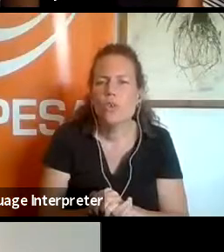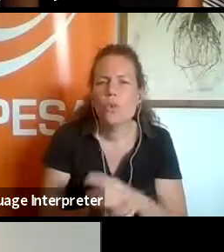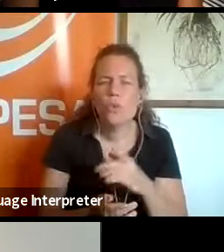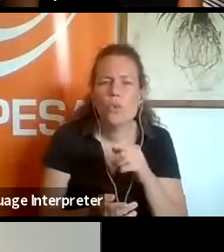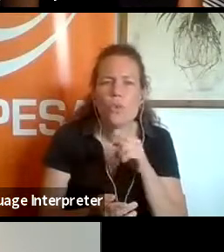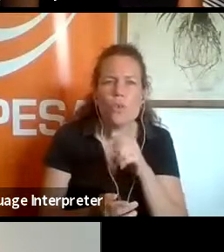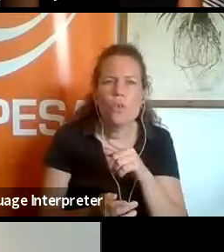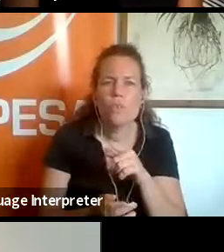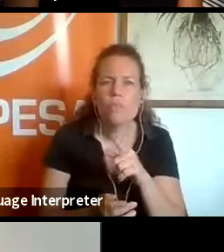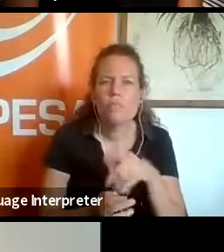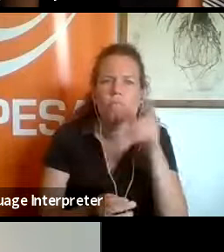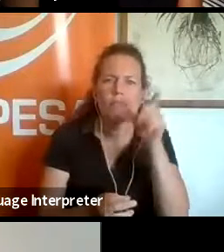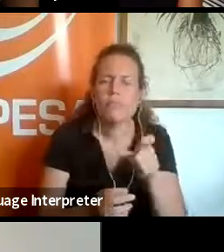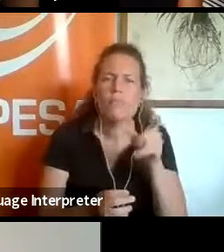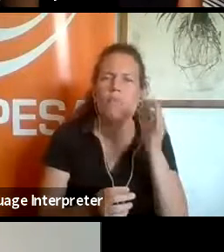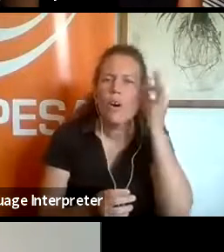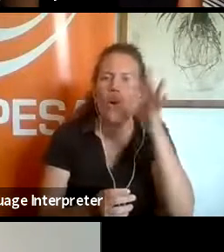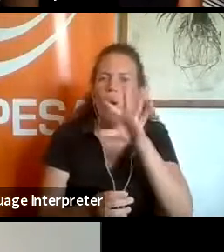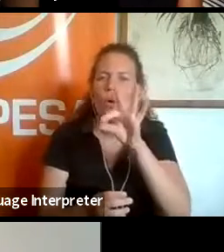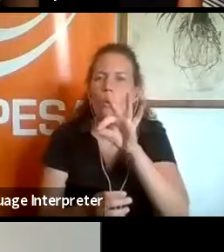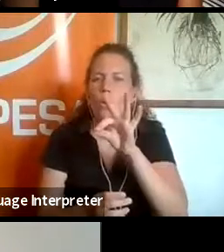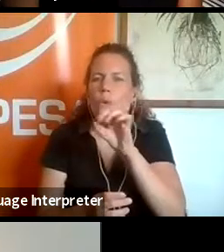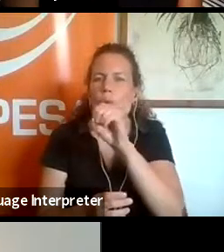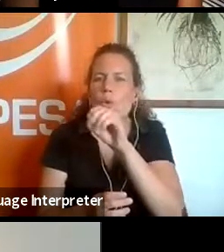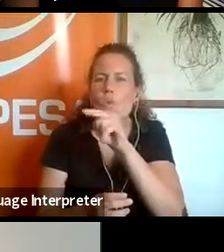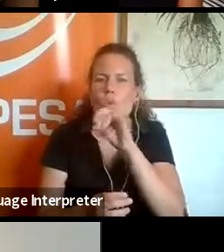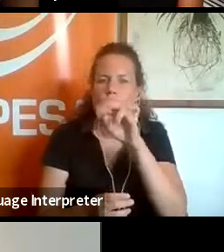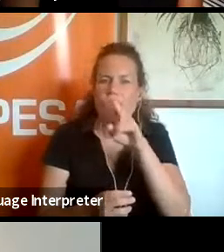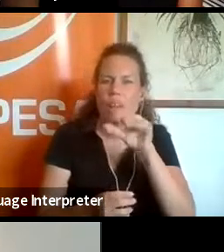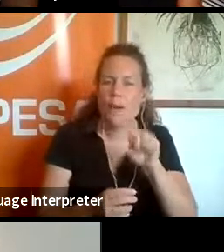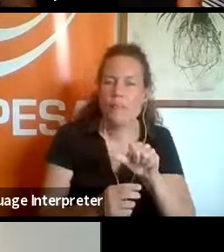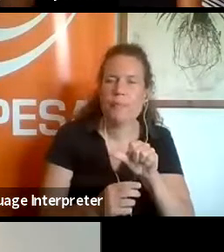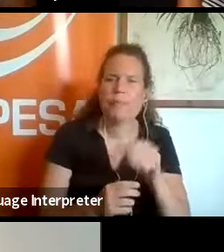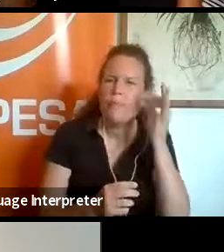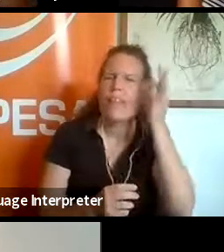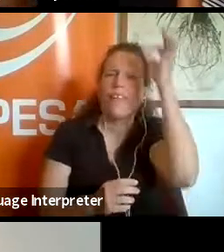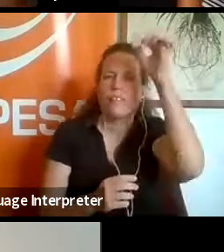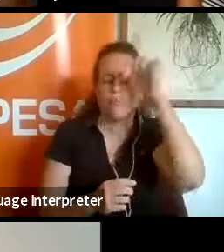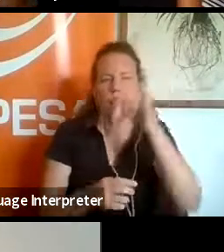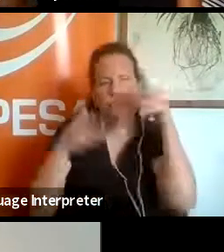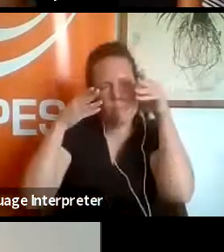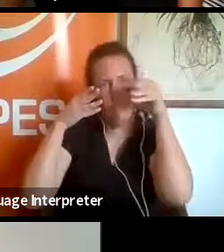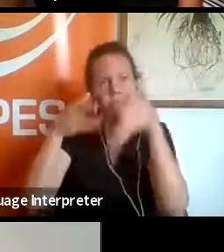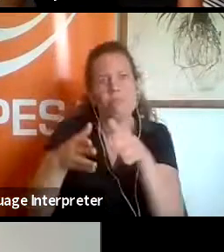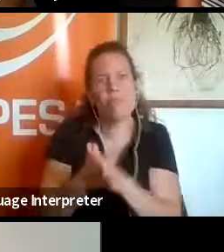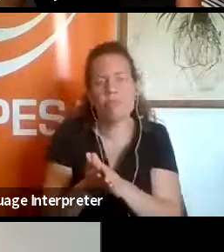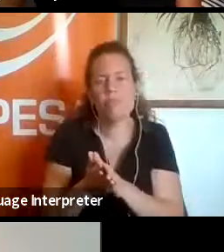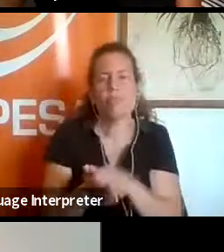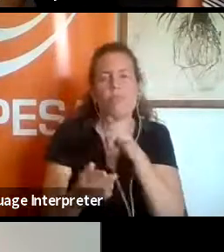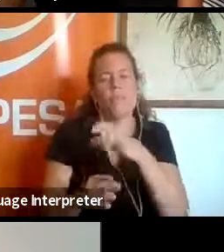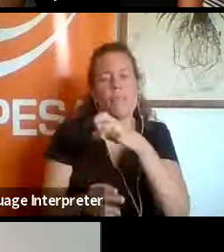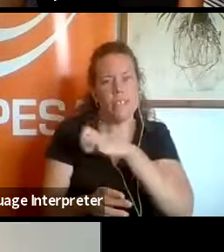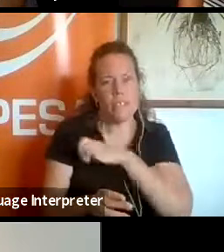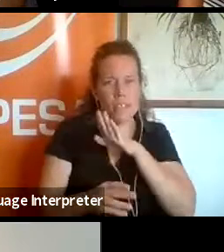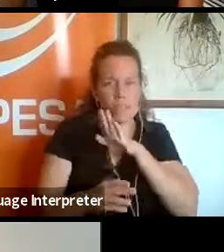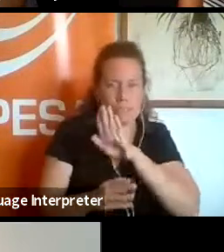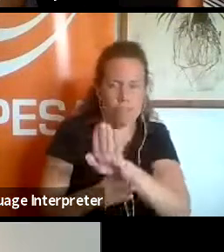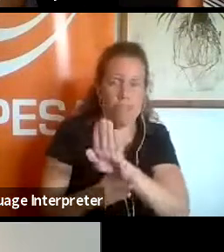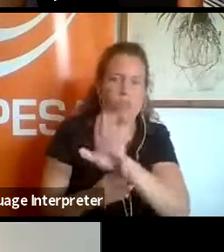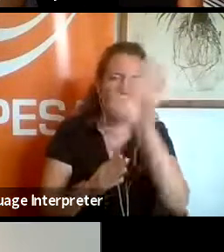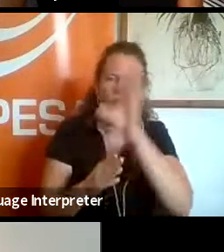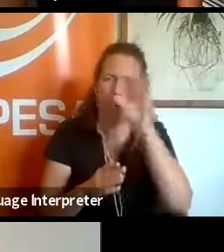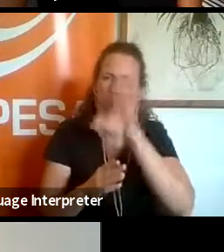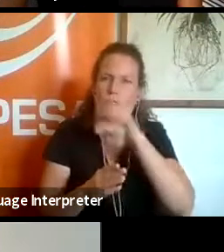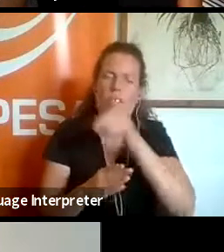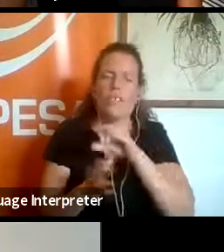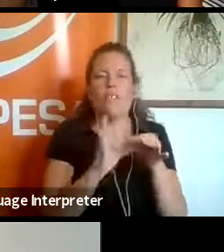an expert in this area, for his observations of both his direct observations regarding the